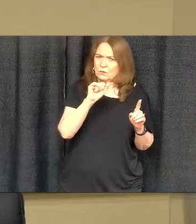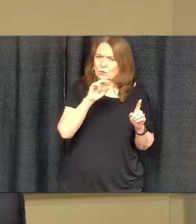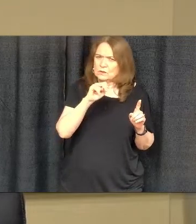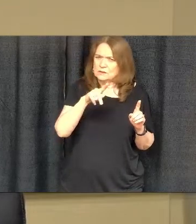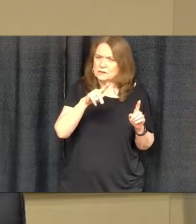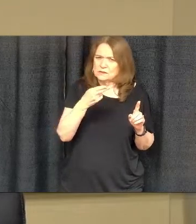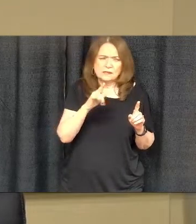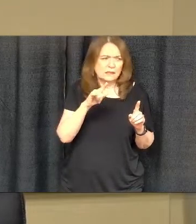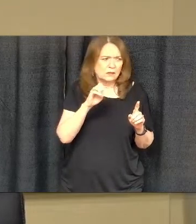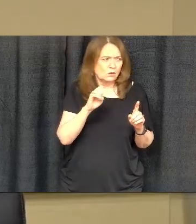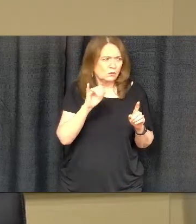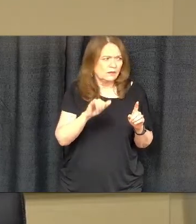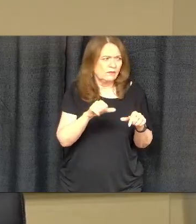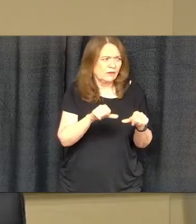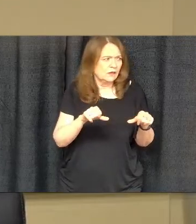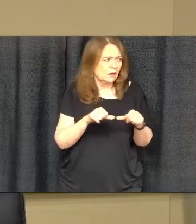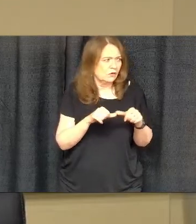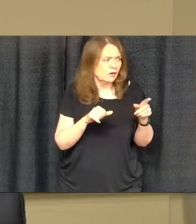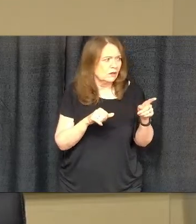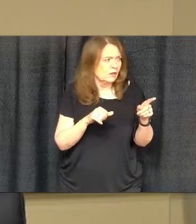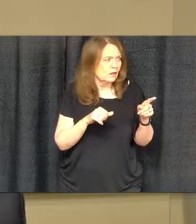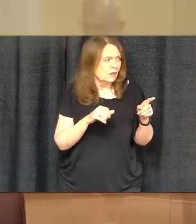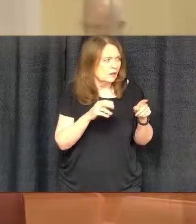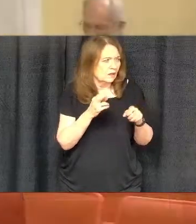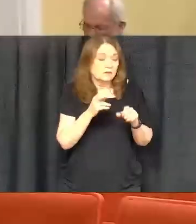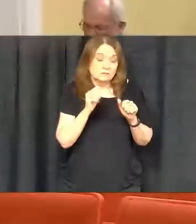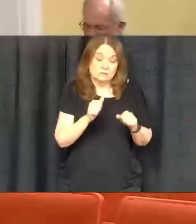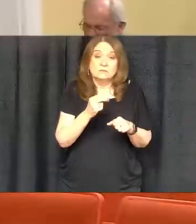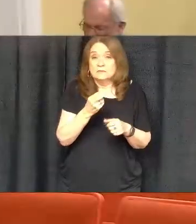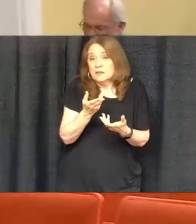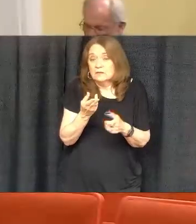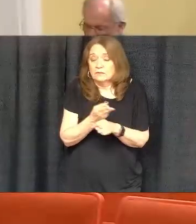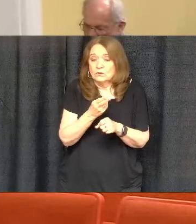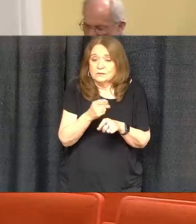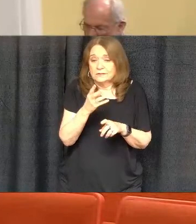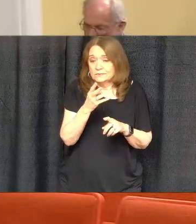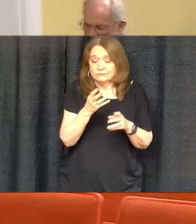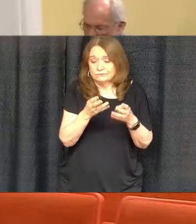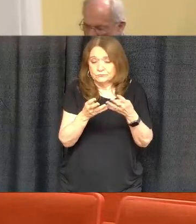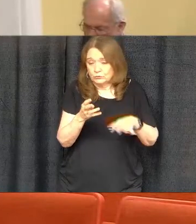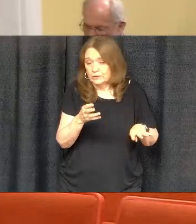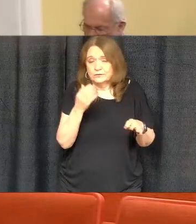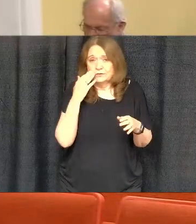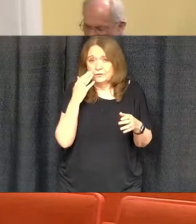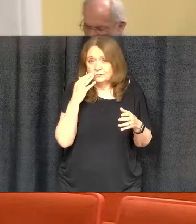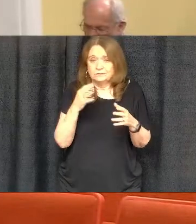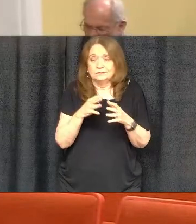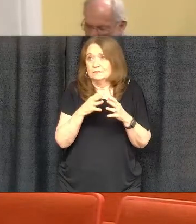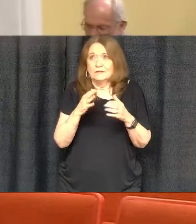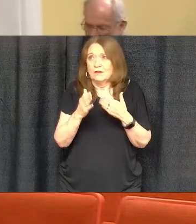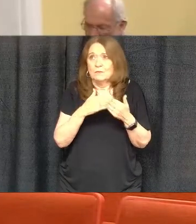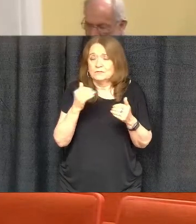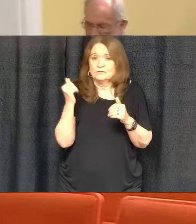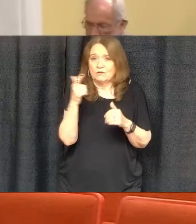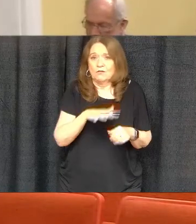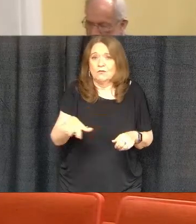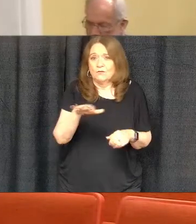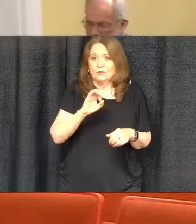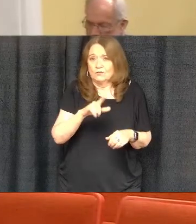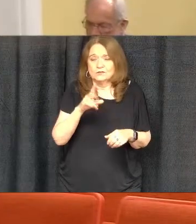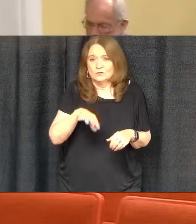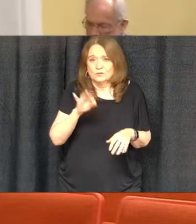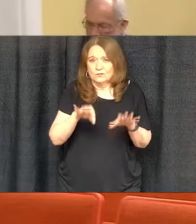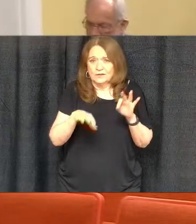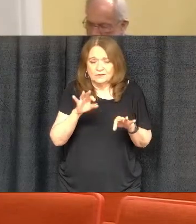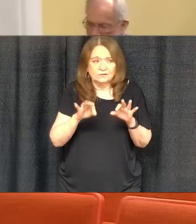It probably is a sinkhole being Okay. used as drainage. I mean, it's Clarksville, so every depression Okay. is probably a sinkhole. They'll have to address that